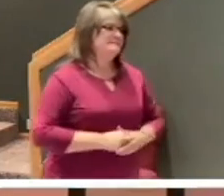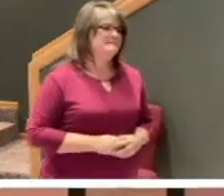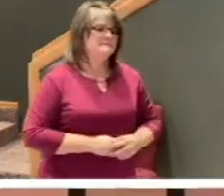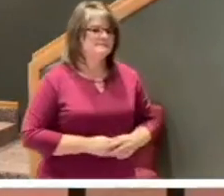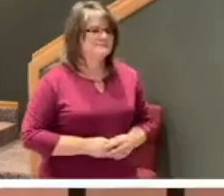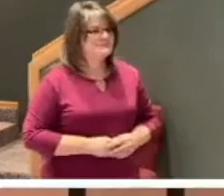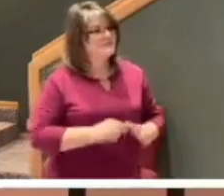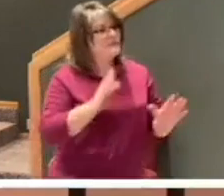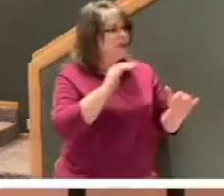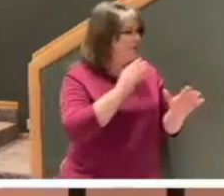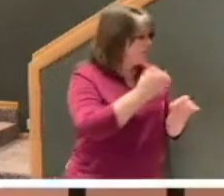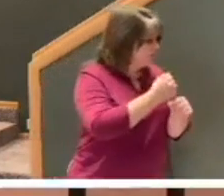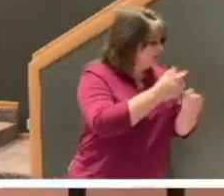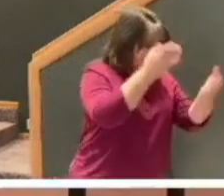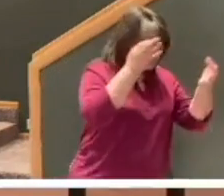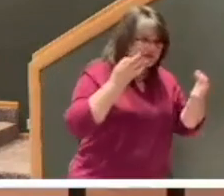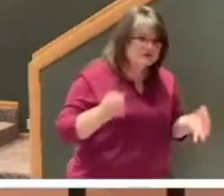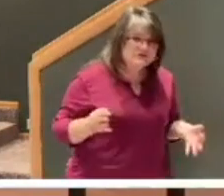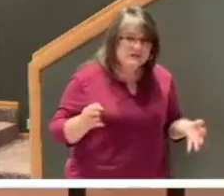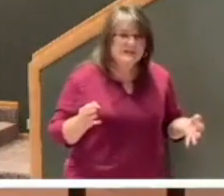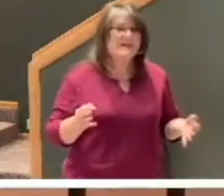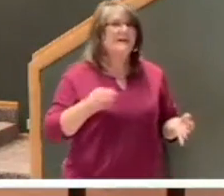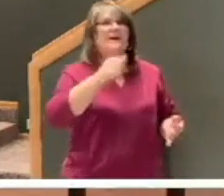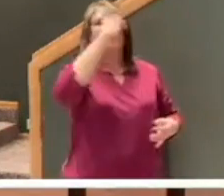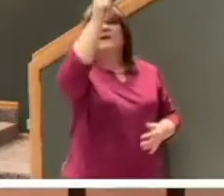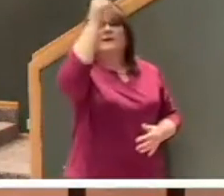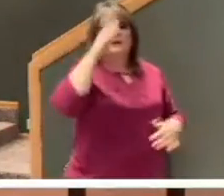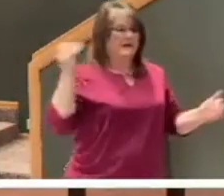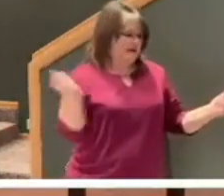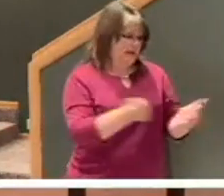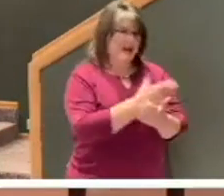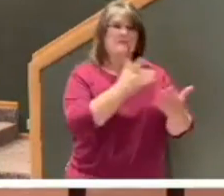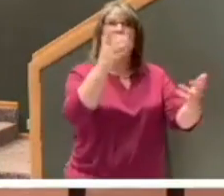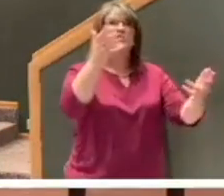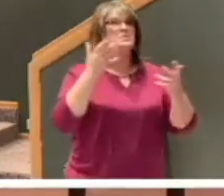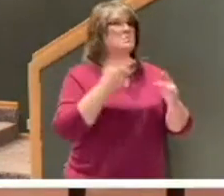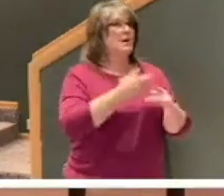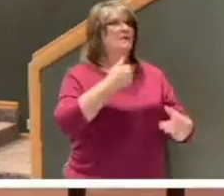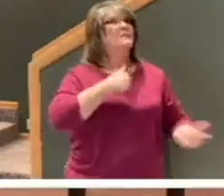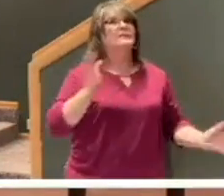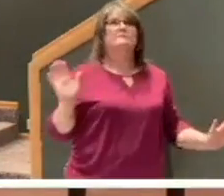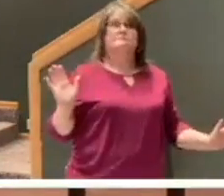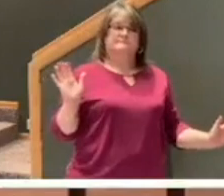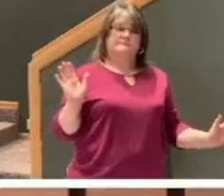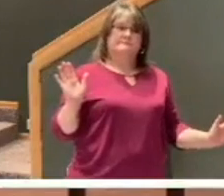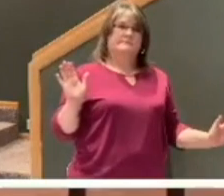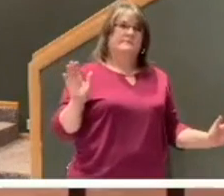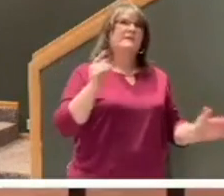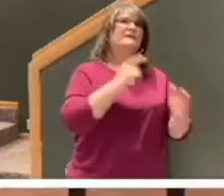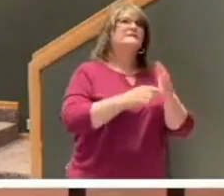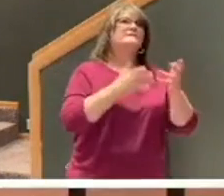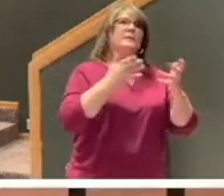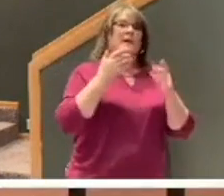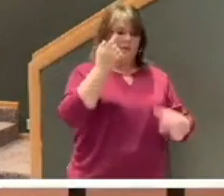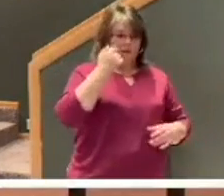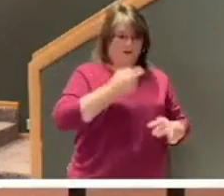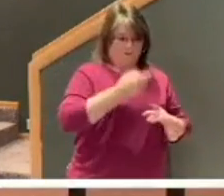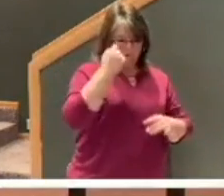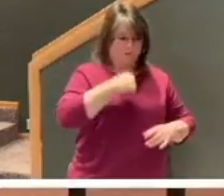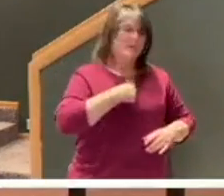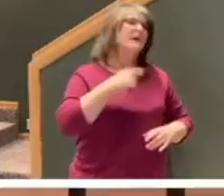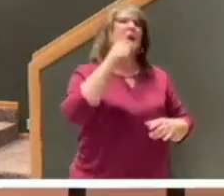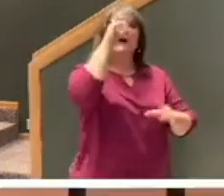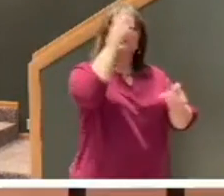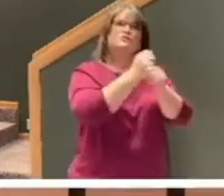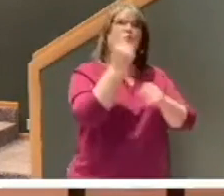And so hopefully you've made that decision where you're like, God, everything you want for me is what I want for me. I trust